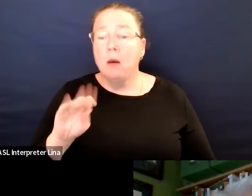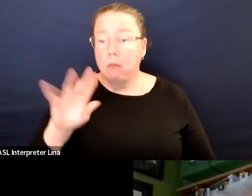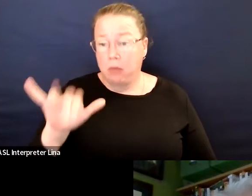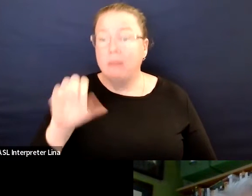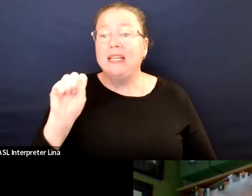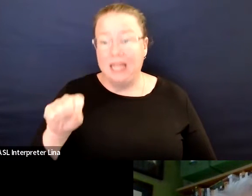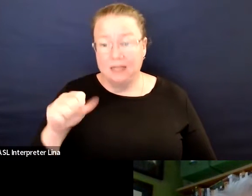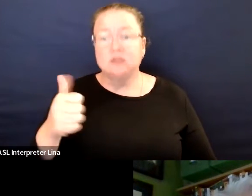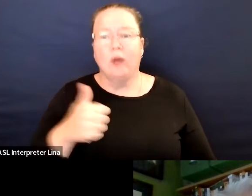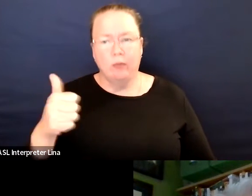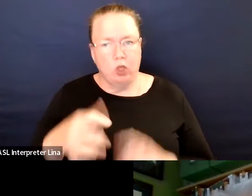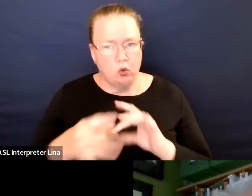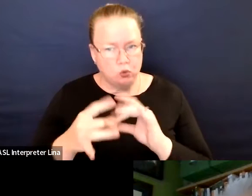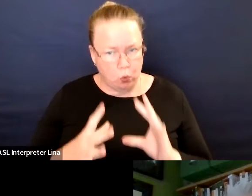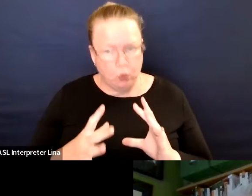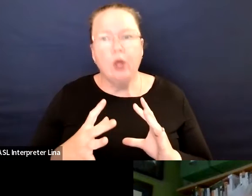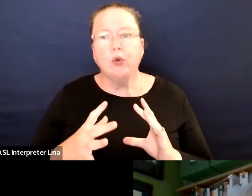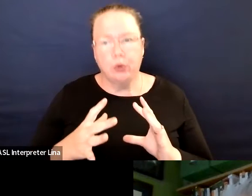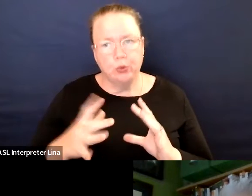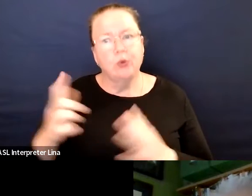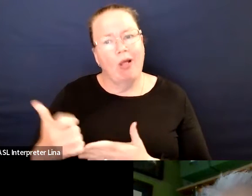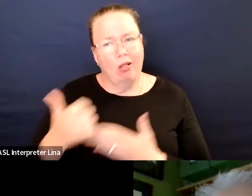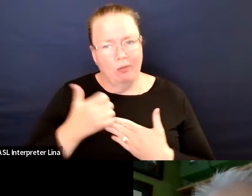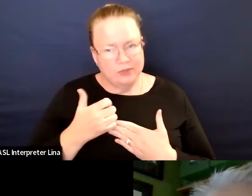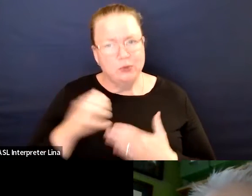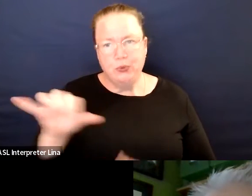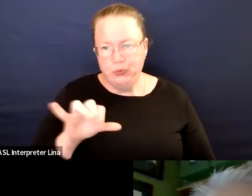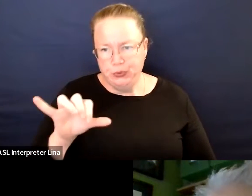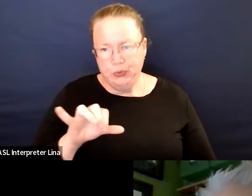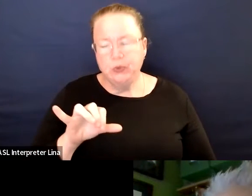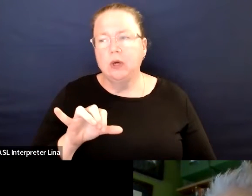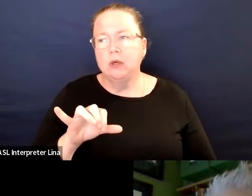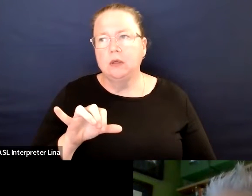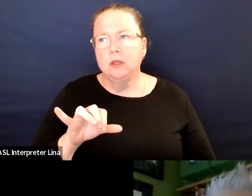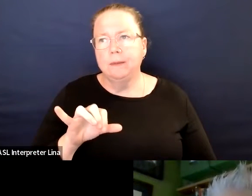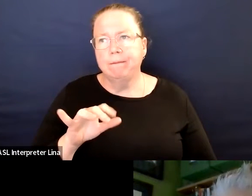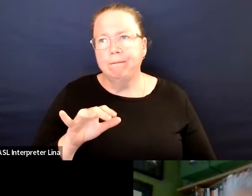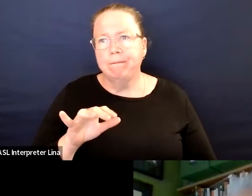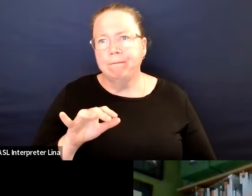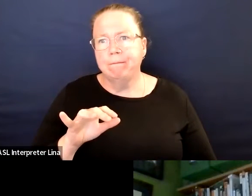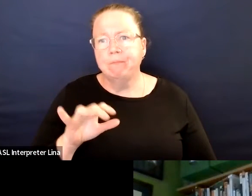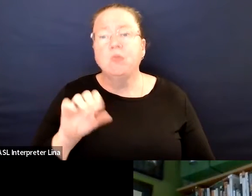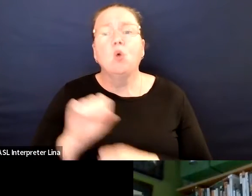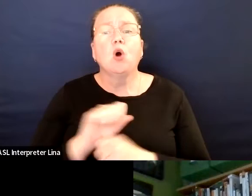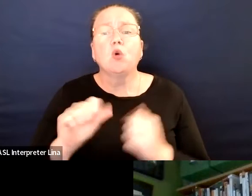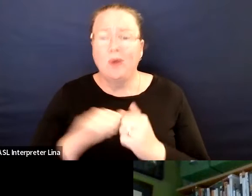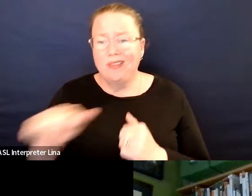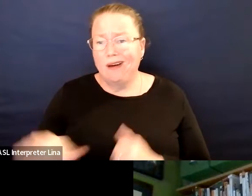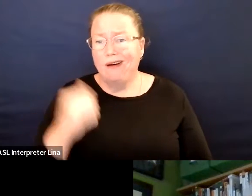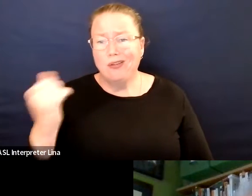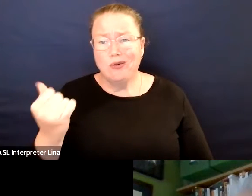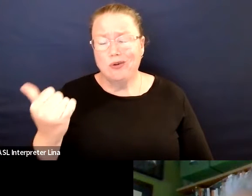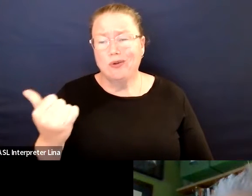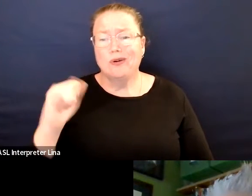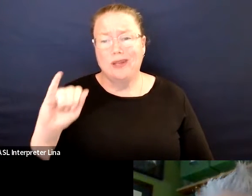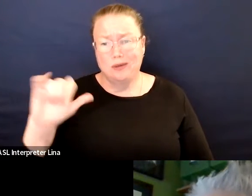our transportation coordinator who assists with that as well. And then we work with our other independent living centers